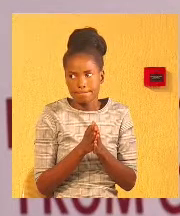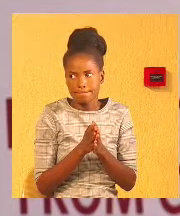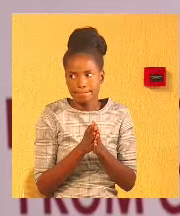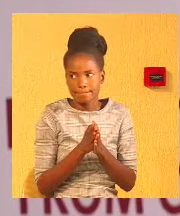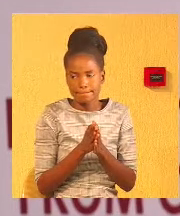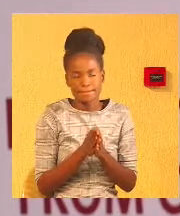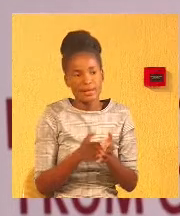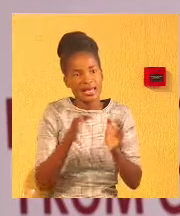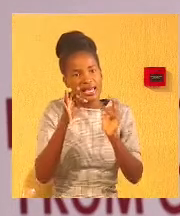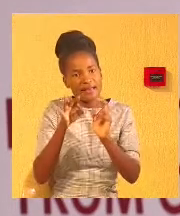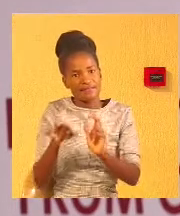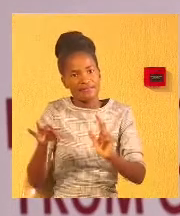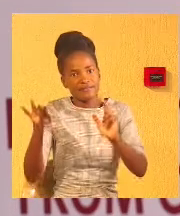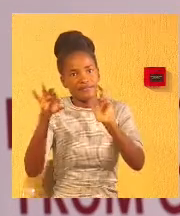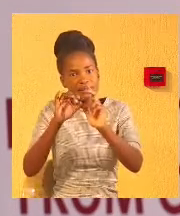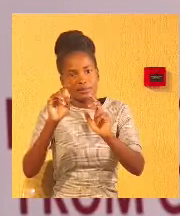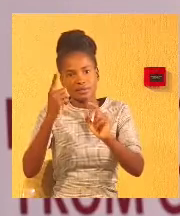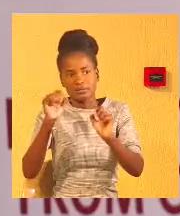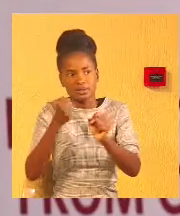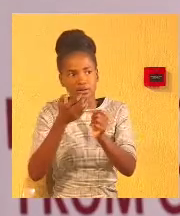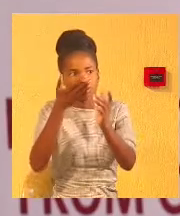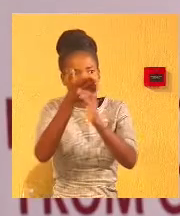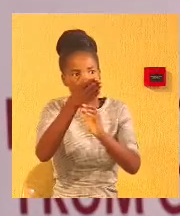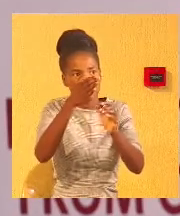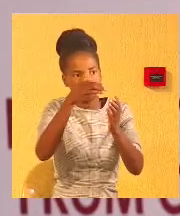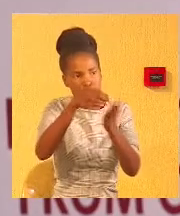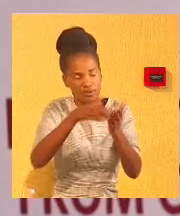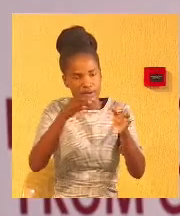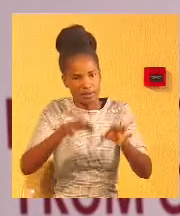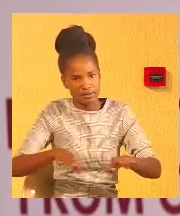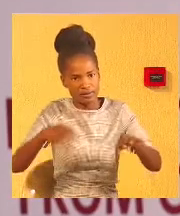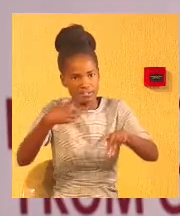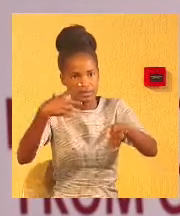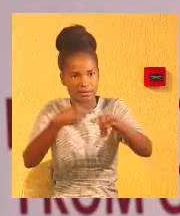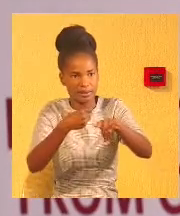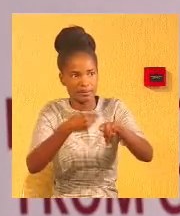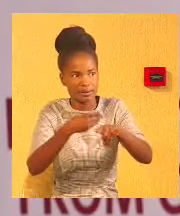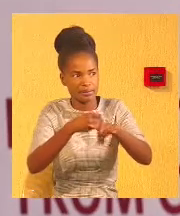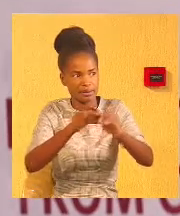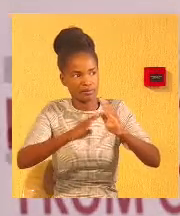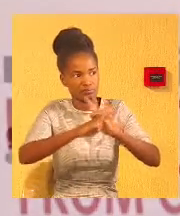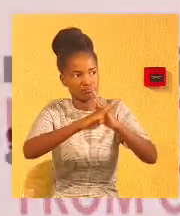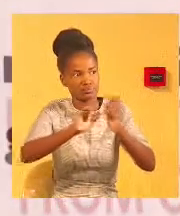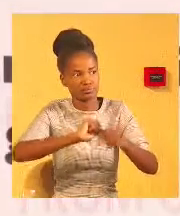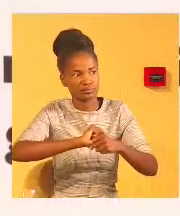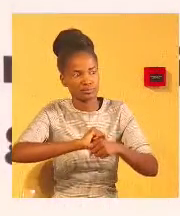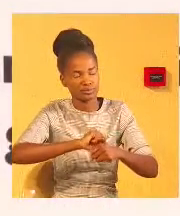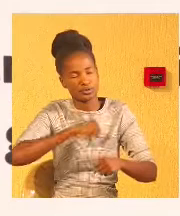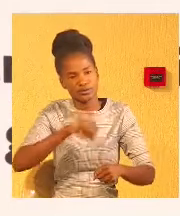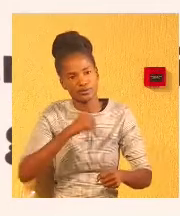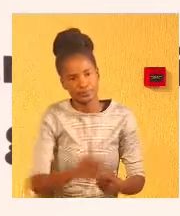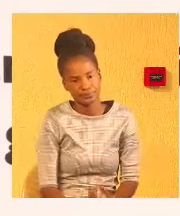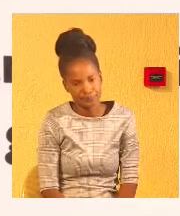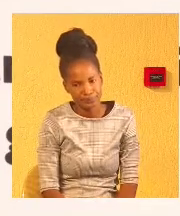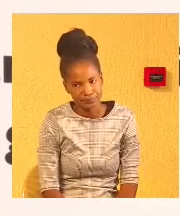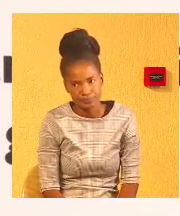to vaccinate their animals, take their workers' food, pay their workers and so on, as you conclude? Thank you